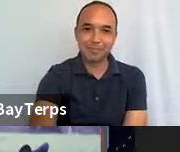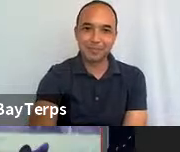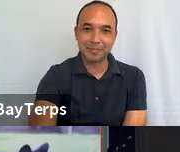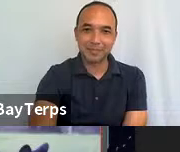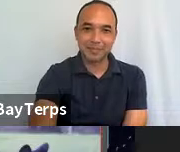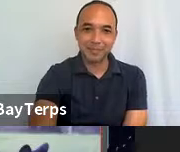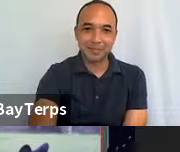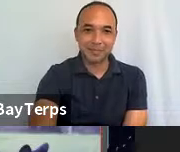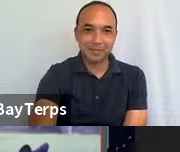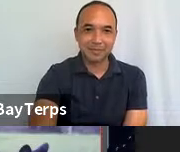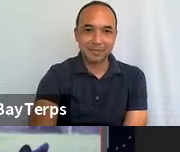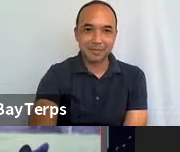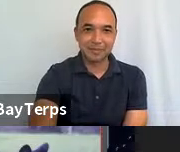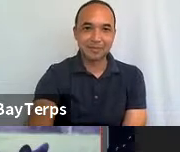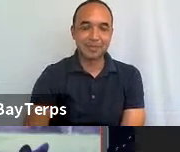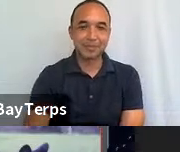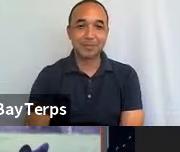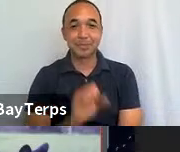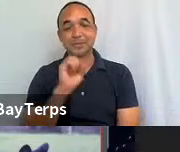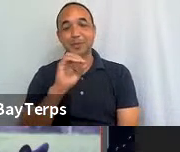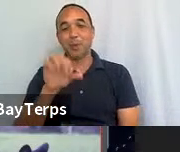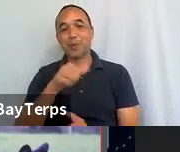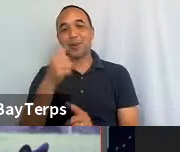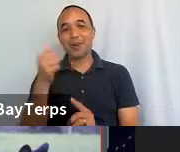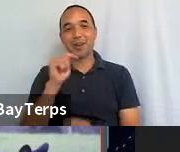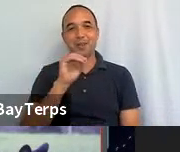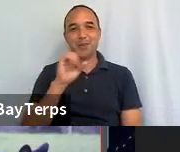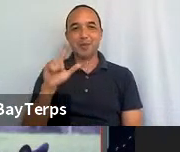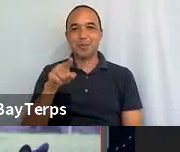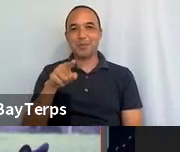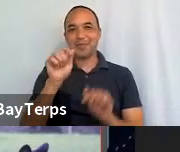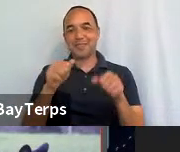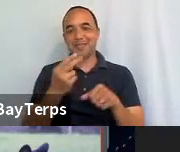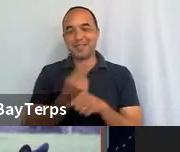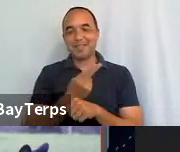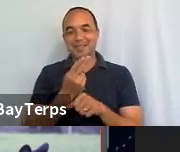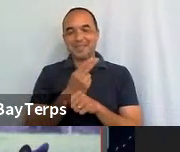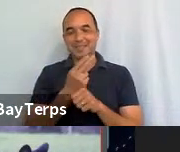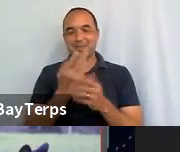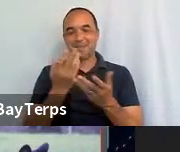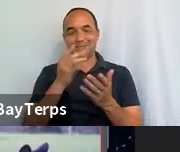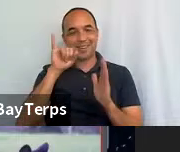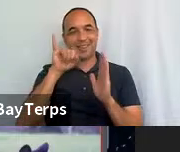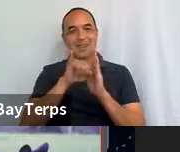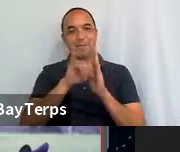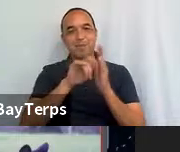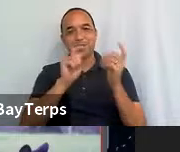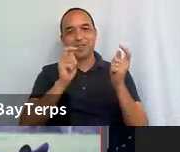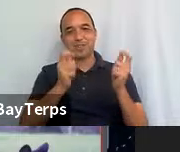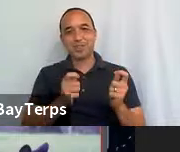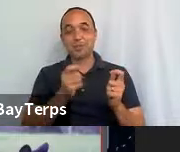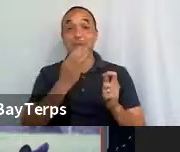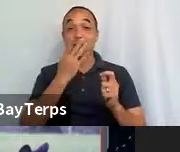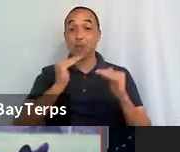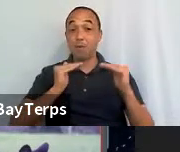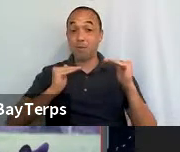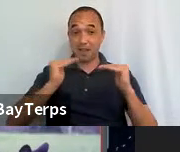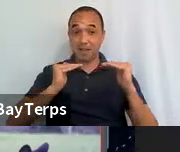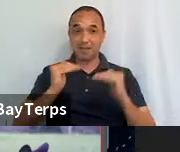So another tool we can use is image adjustments, color balance.